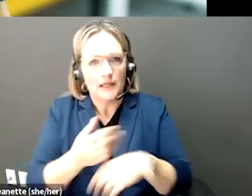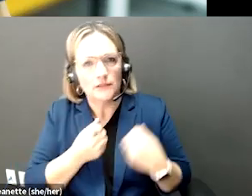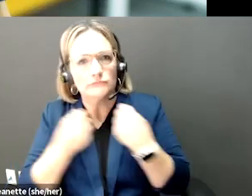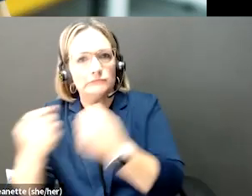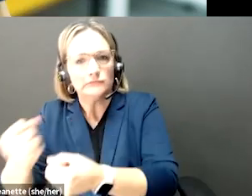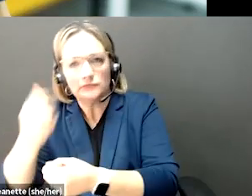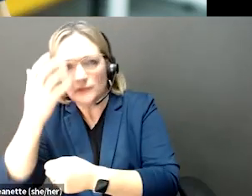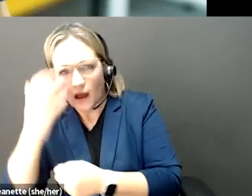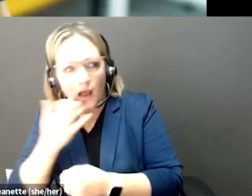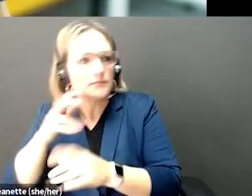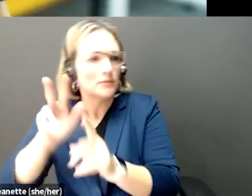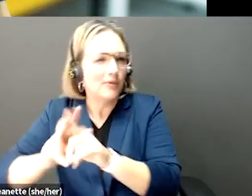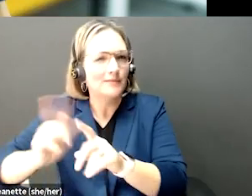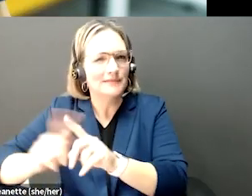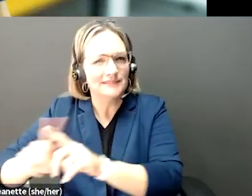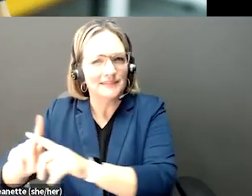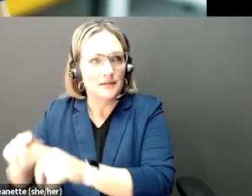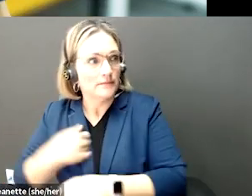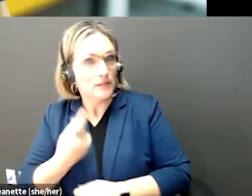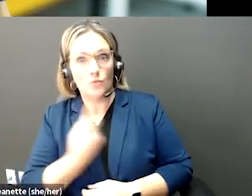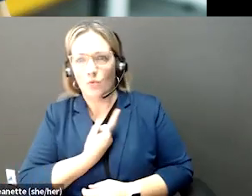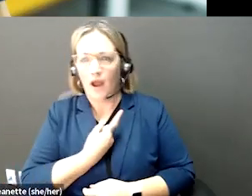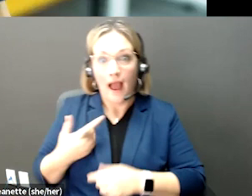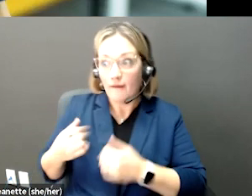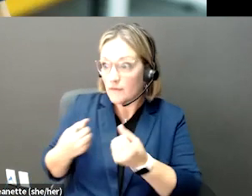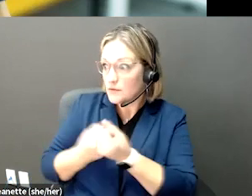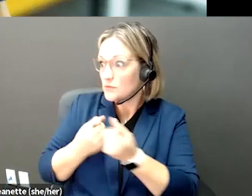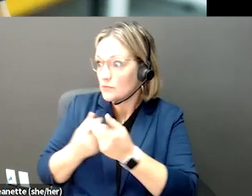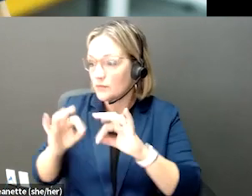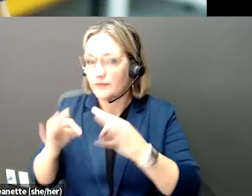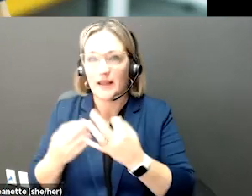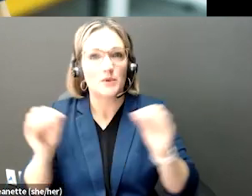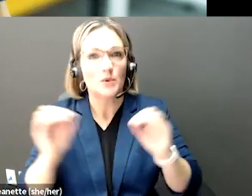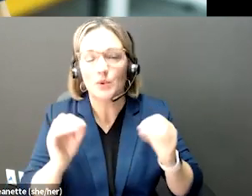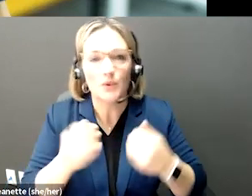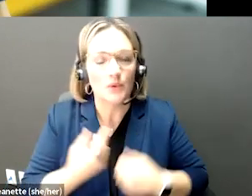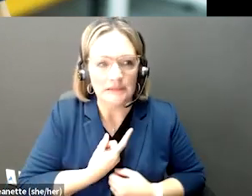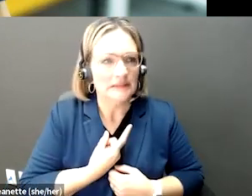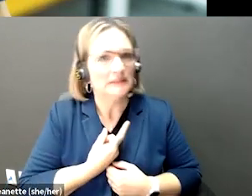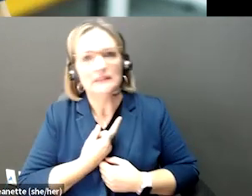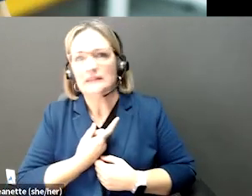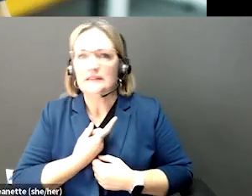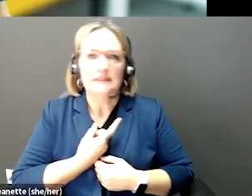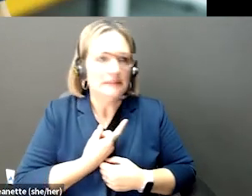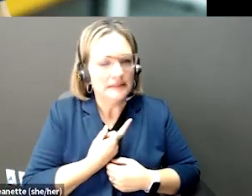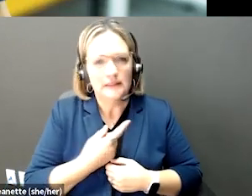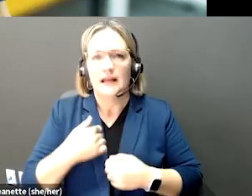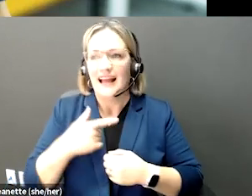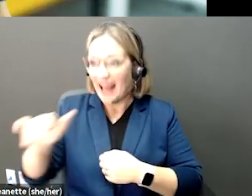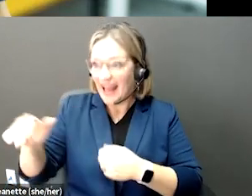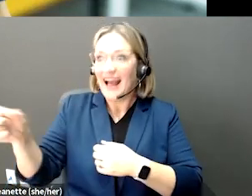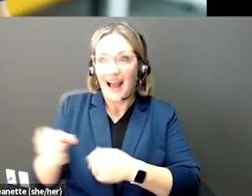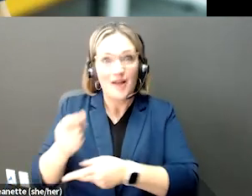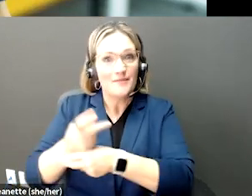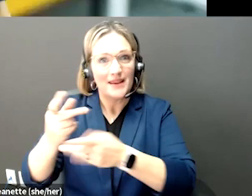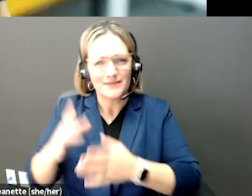out, at least a routine for us. I had many babysitters quit on the spot because they were just not trained. I